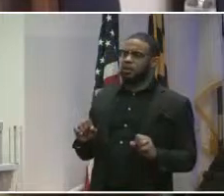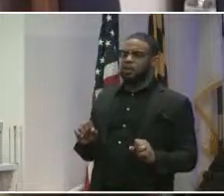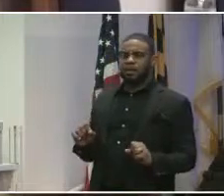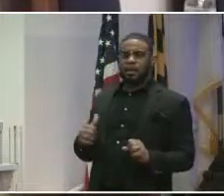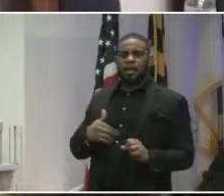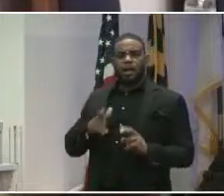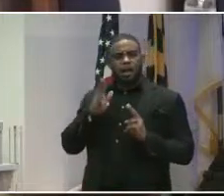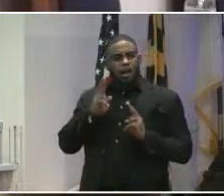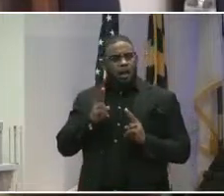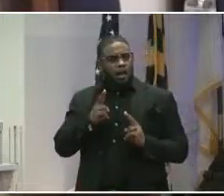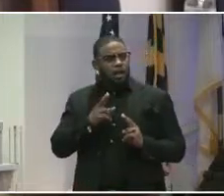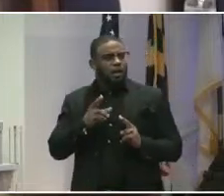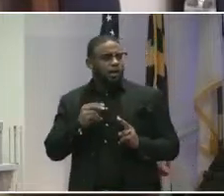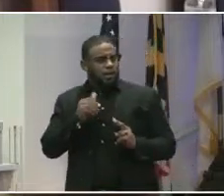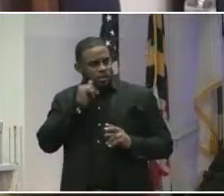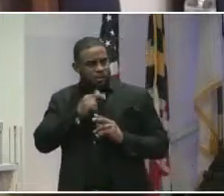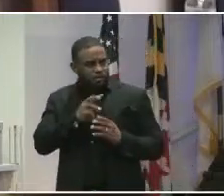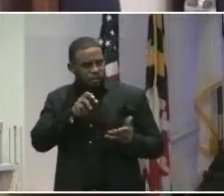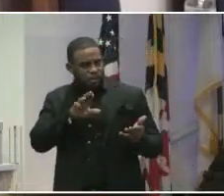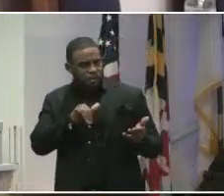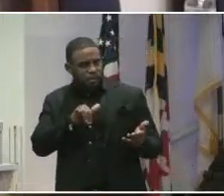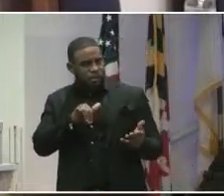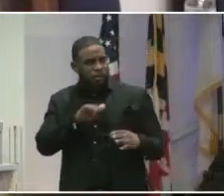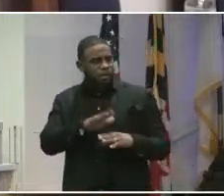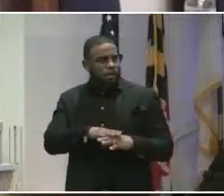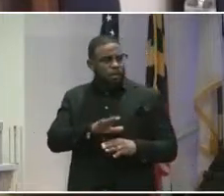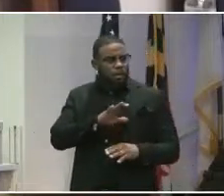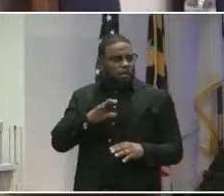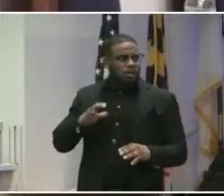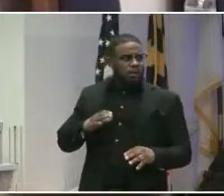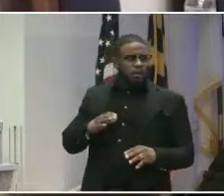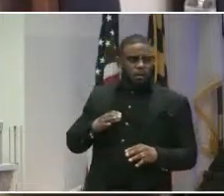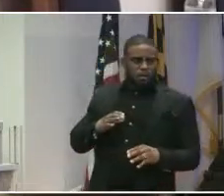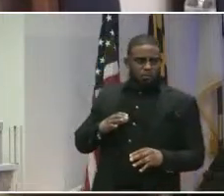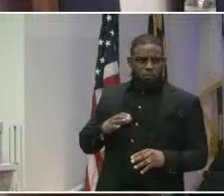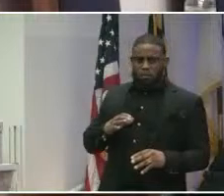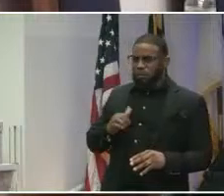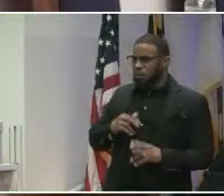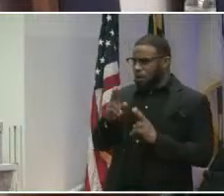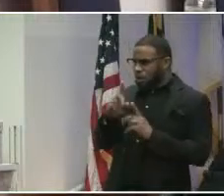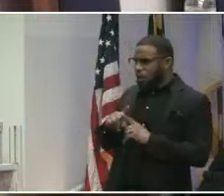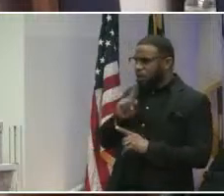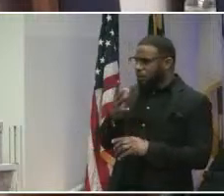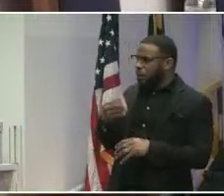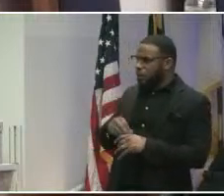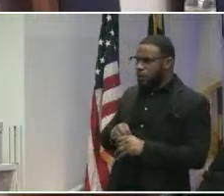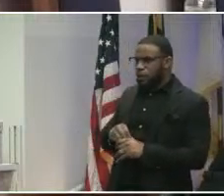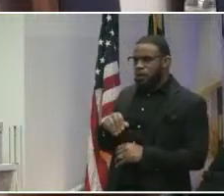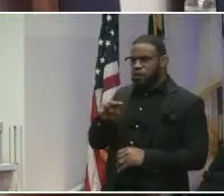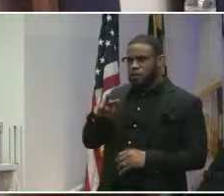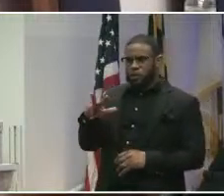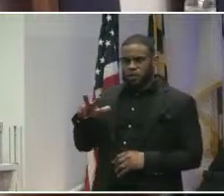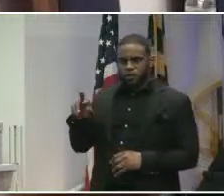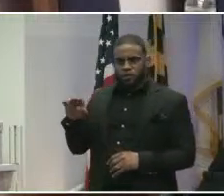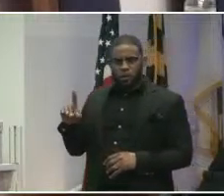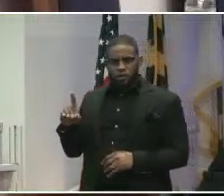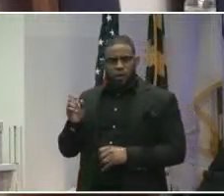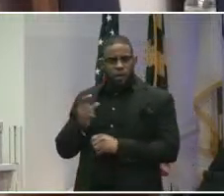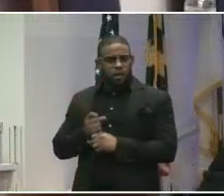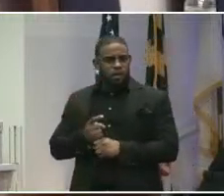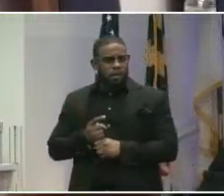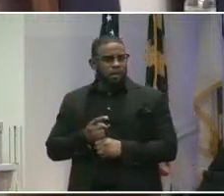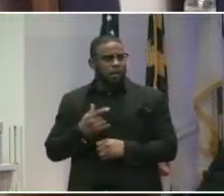I was honored, and Sister Mary Fulton was on the committee, and I was honored to be a part of the 43rd